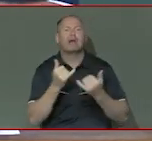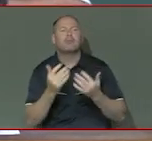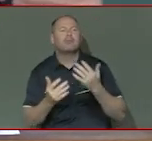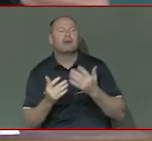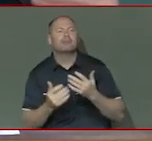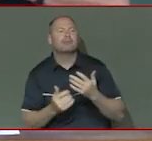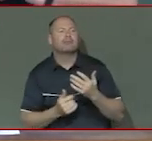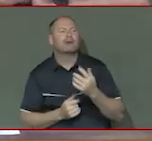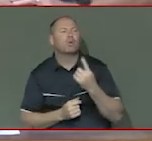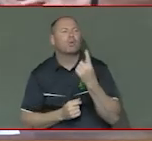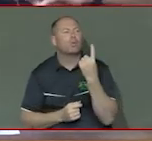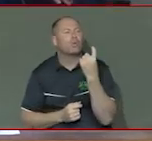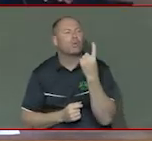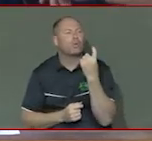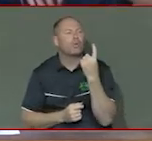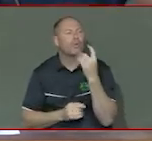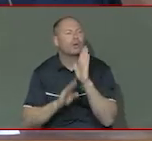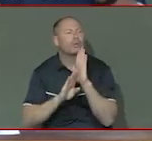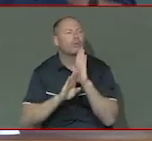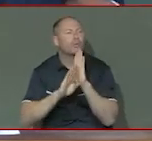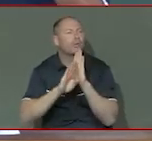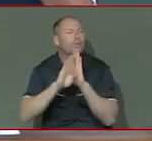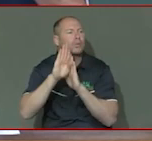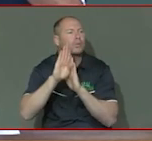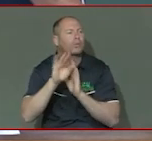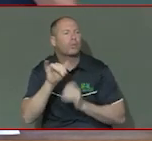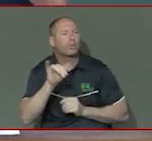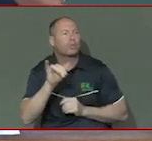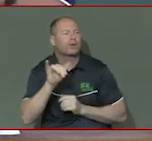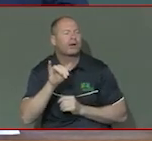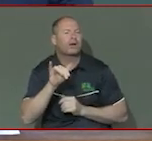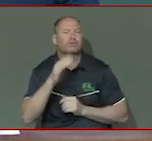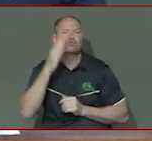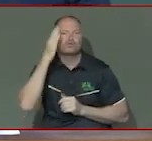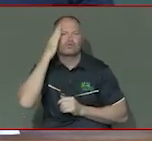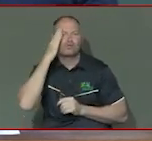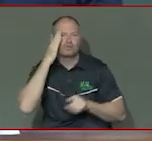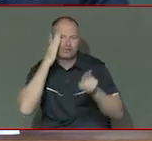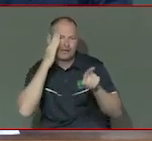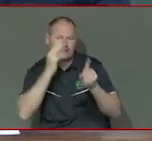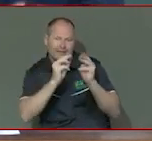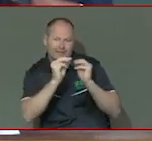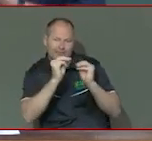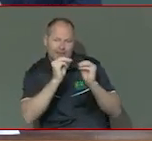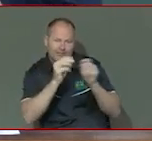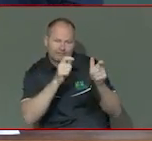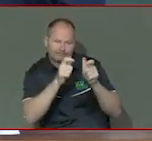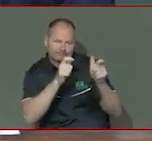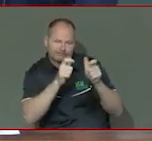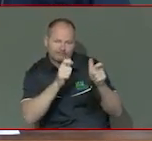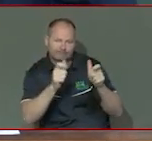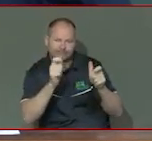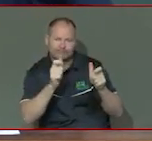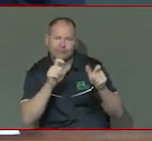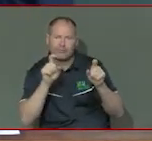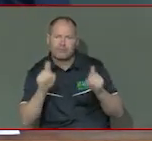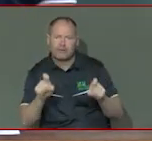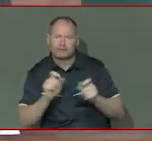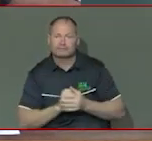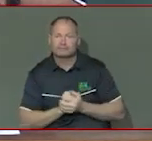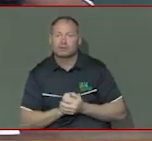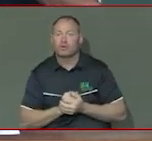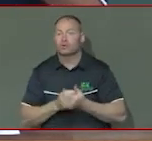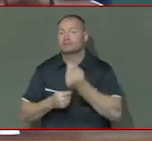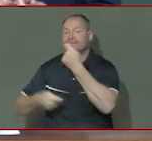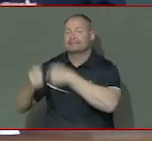them got a big increase, and then they know they must manage that. All right. Or if their sales drop, they